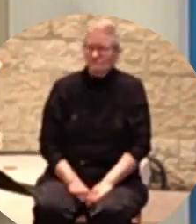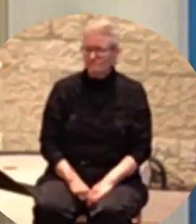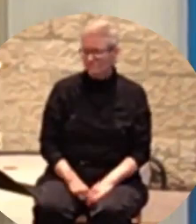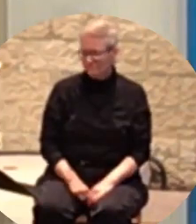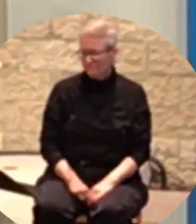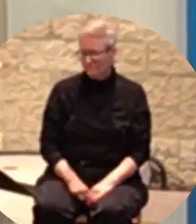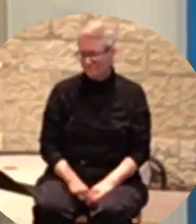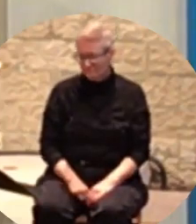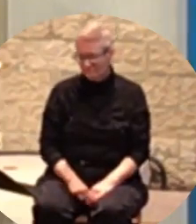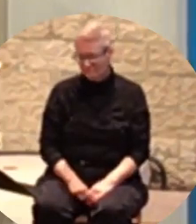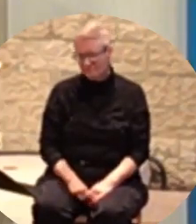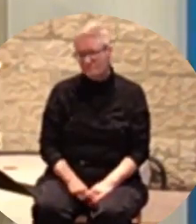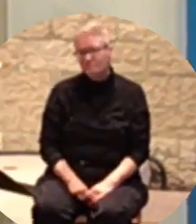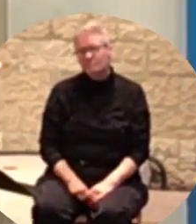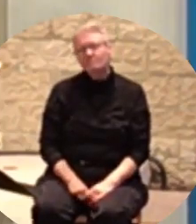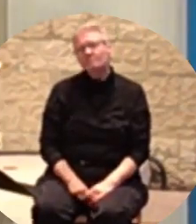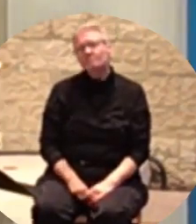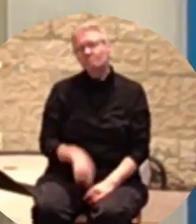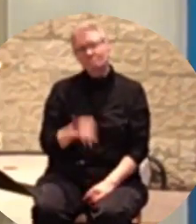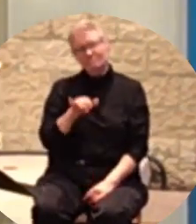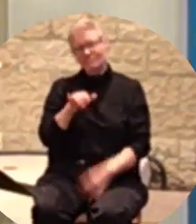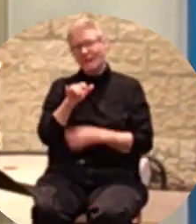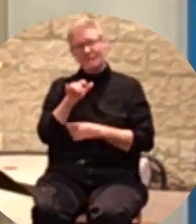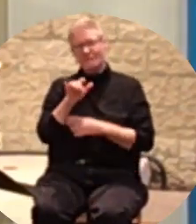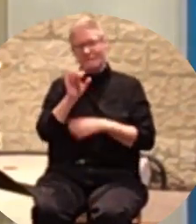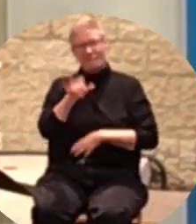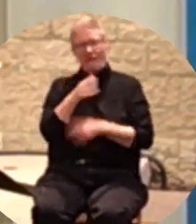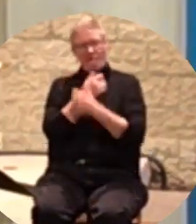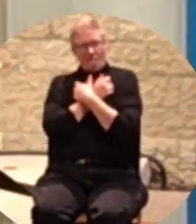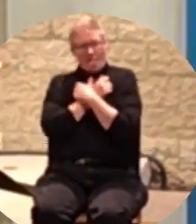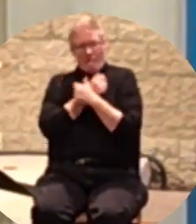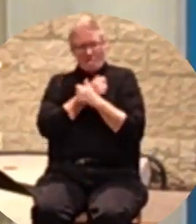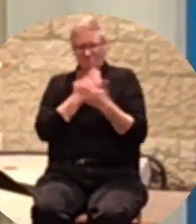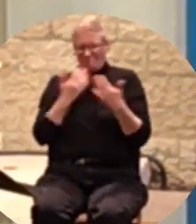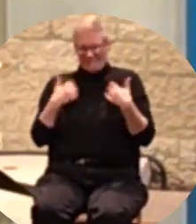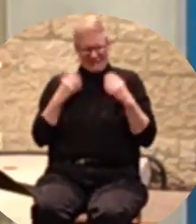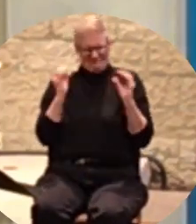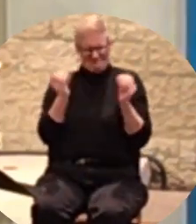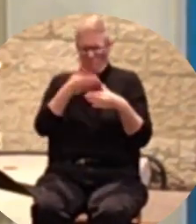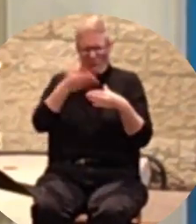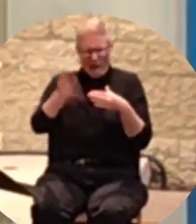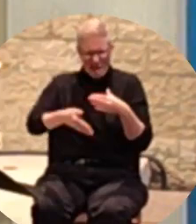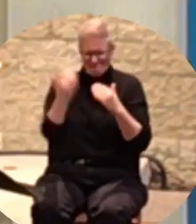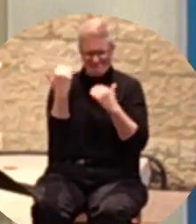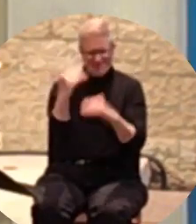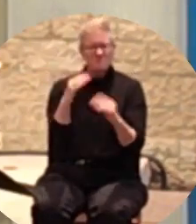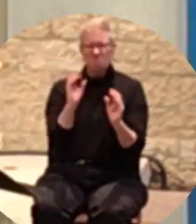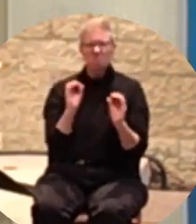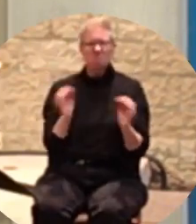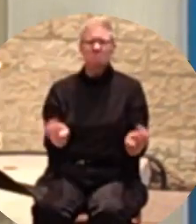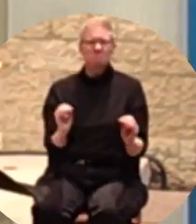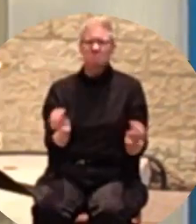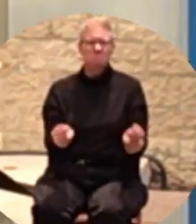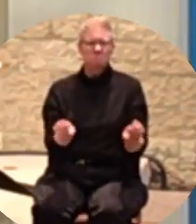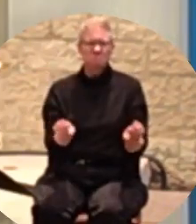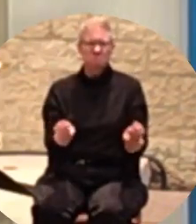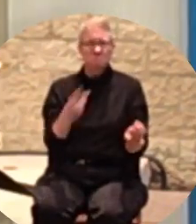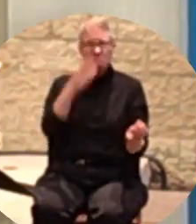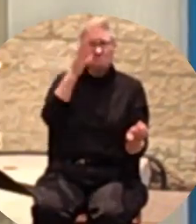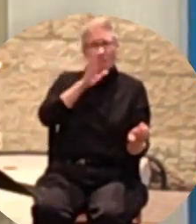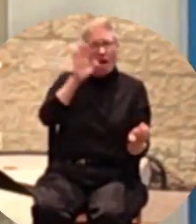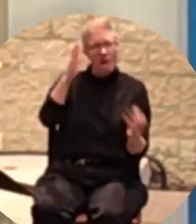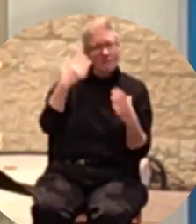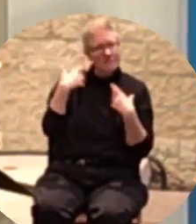And that there is no end to this love, no bounds to this love. God's healing